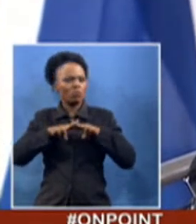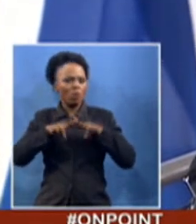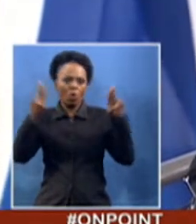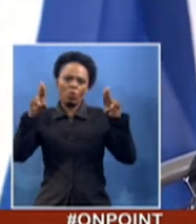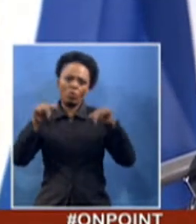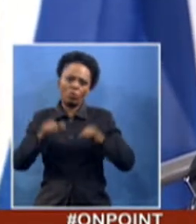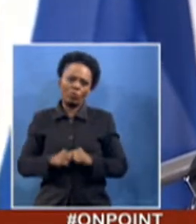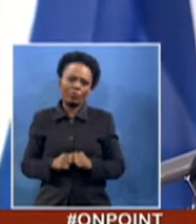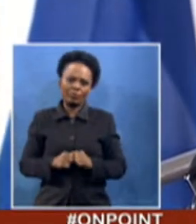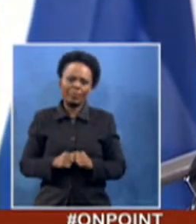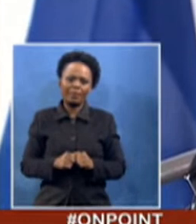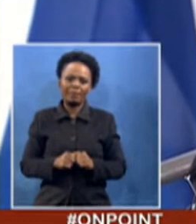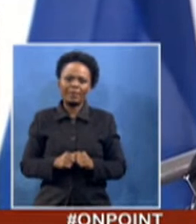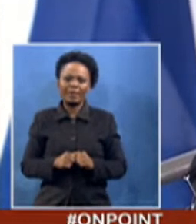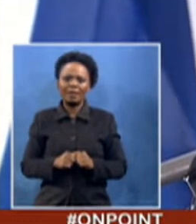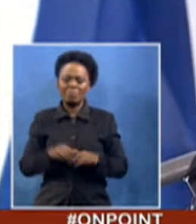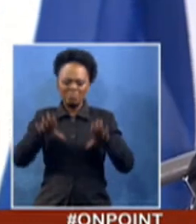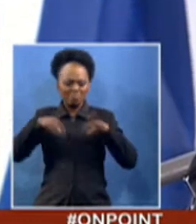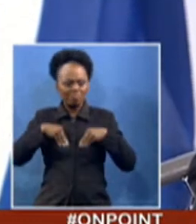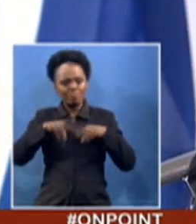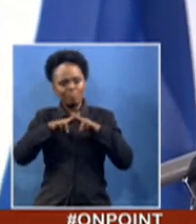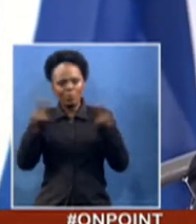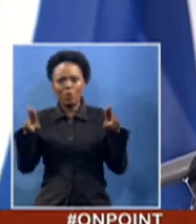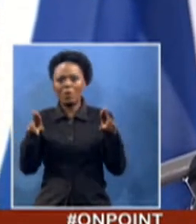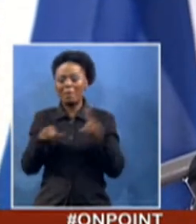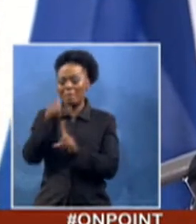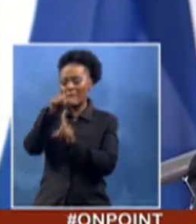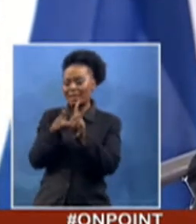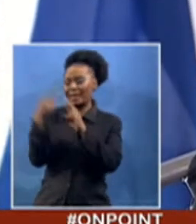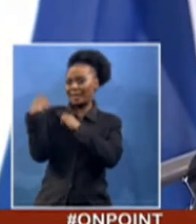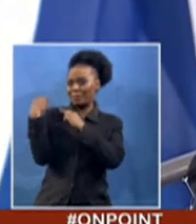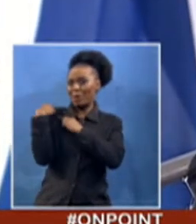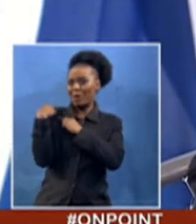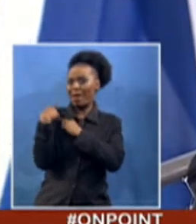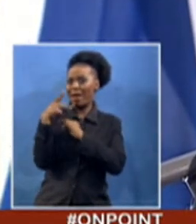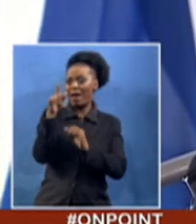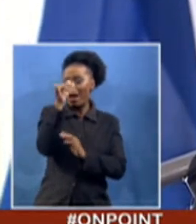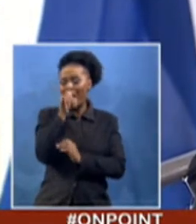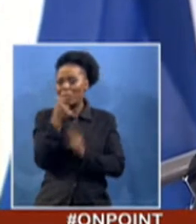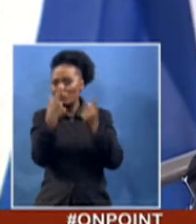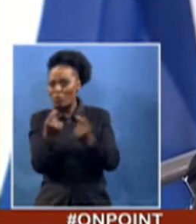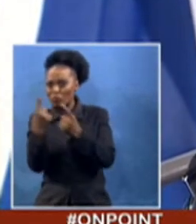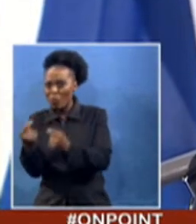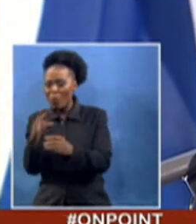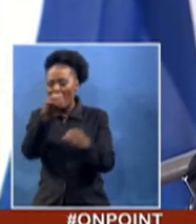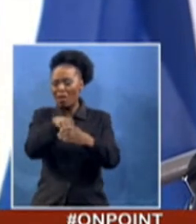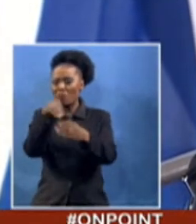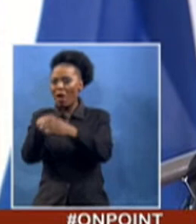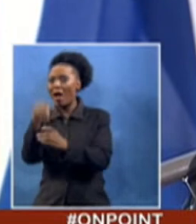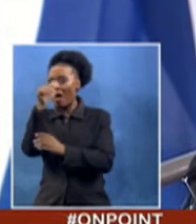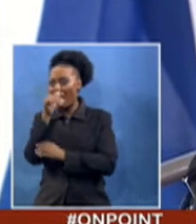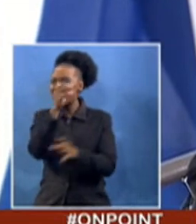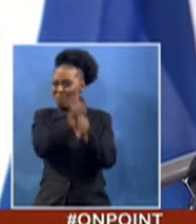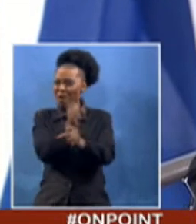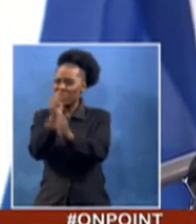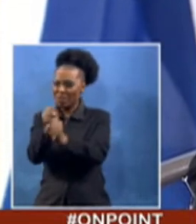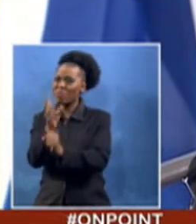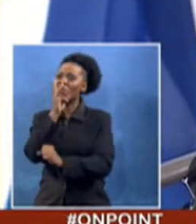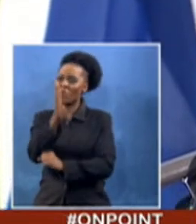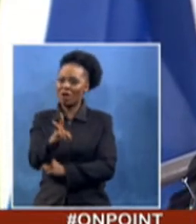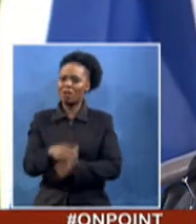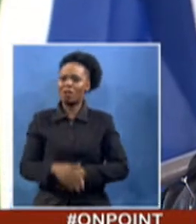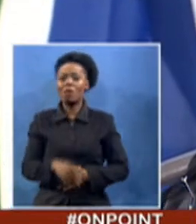those who are behind these crimes will be found and be brought to book. Nobody has the